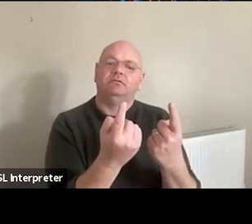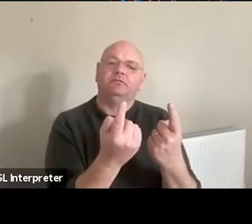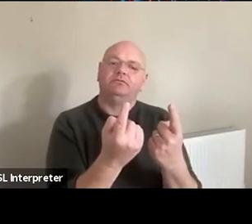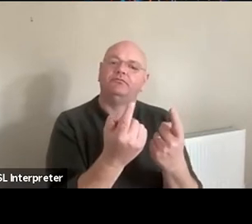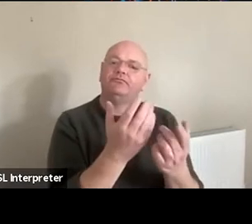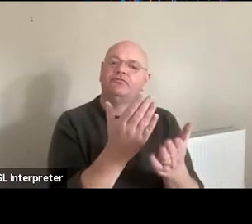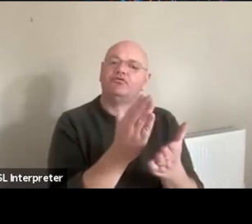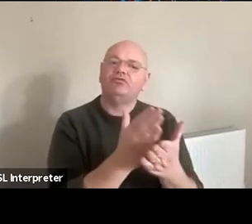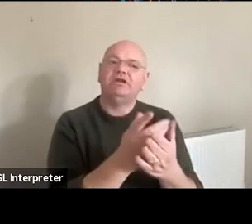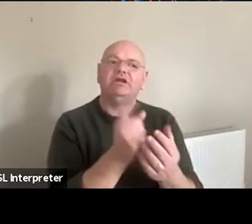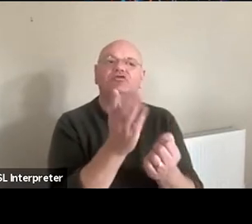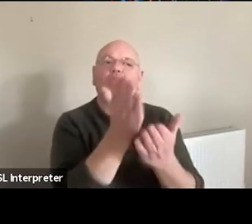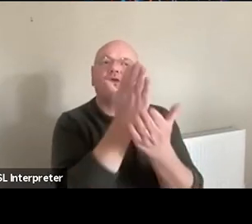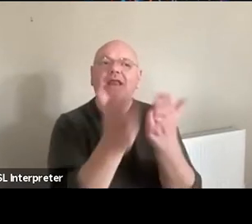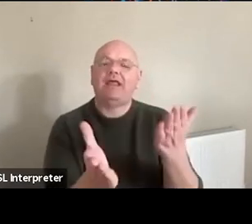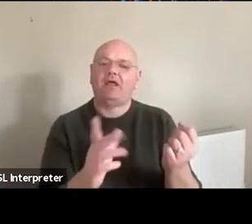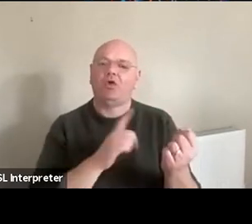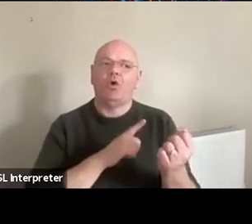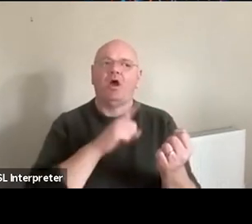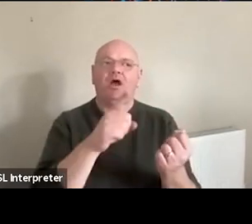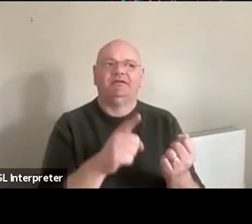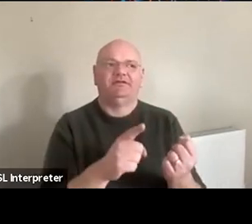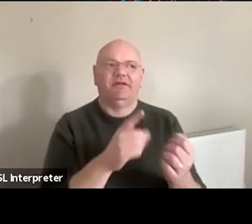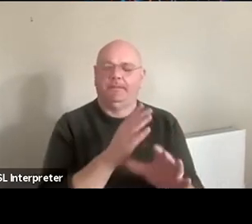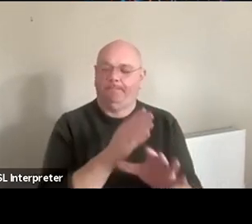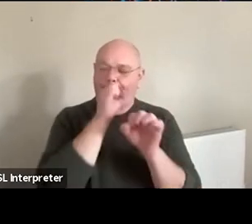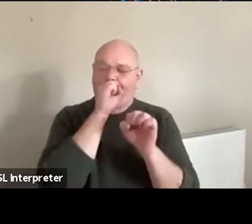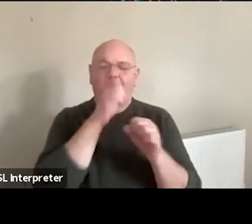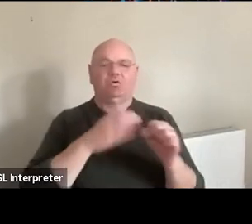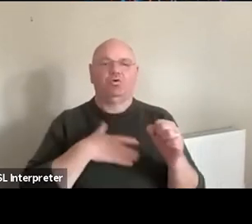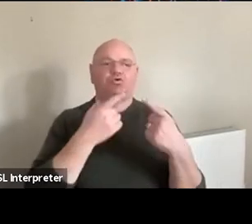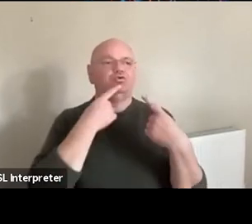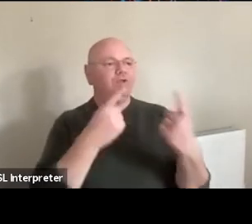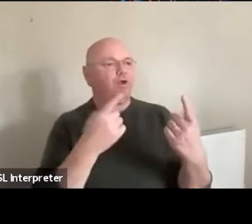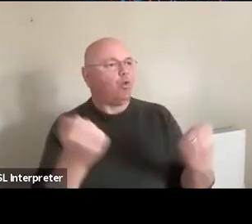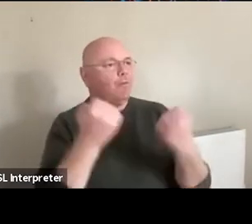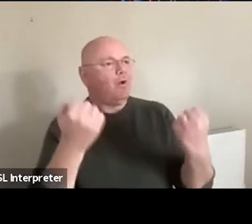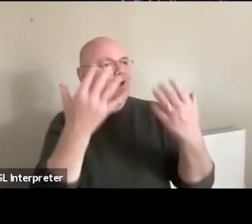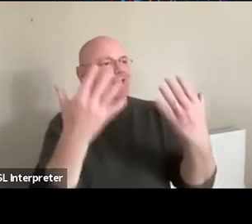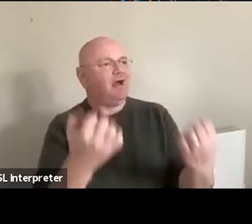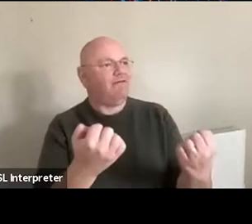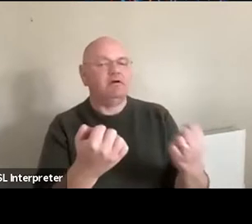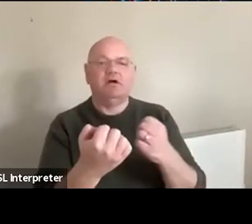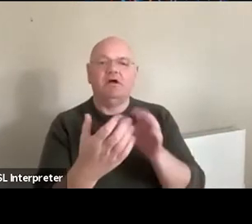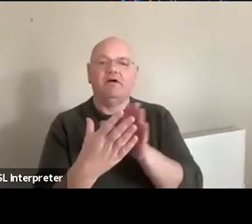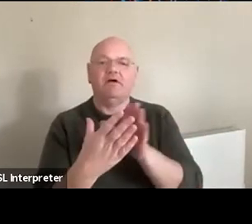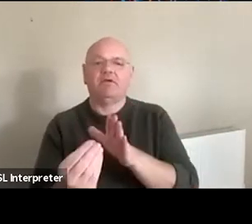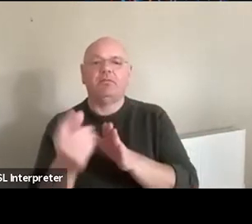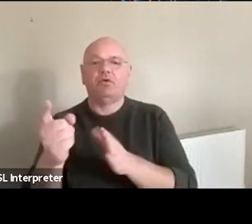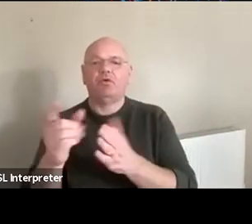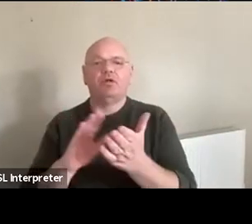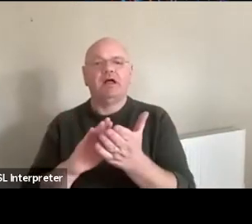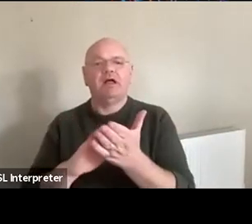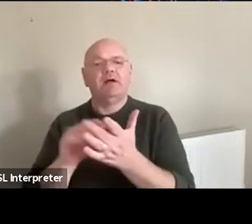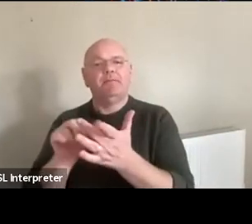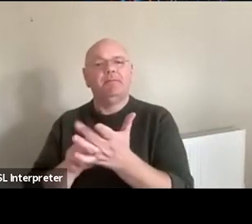it's not transparent because they don't like to admit they have it. And we have a culture, and we have it ministers, you know, in government, ministers to serve. And people